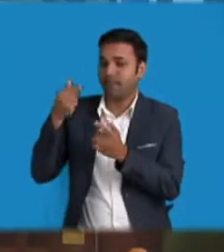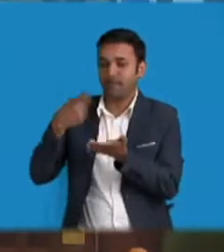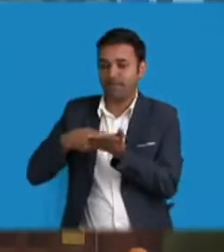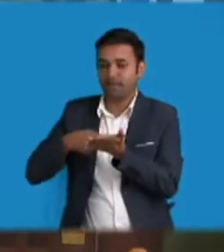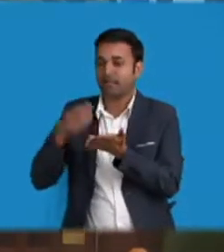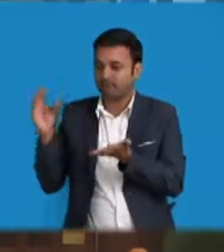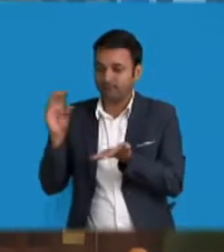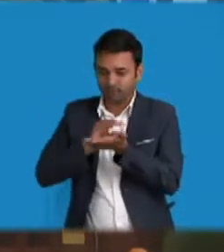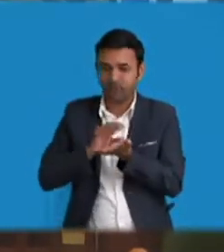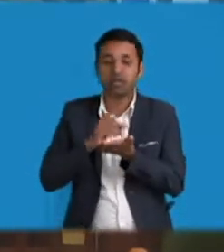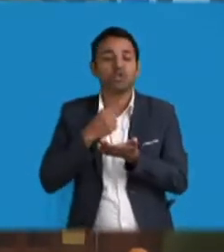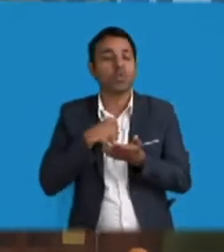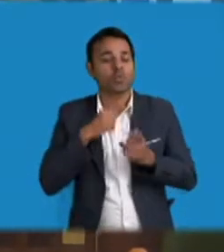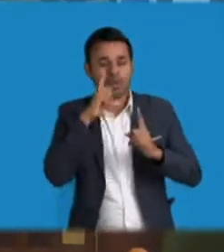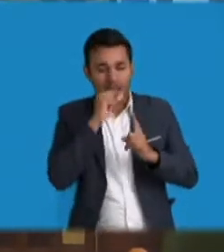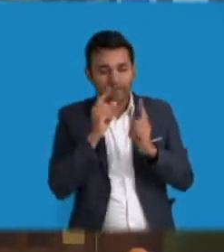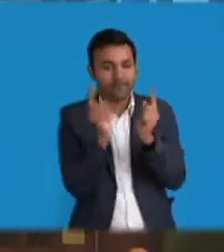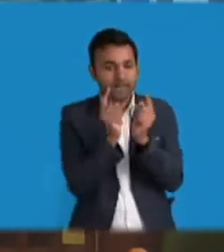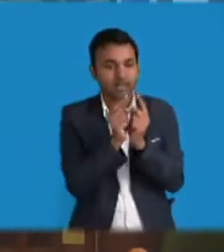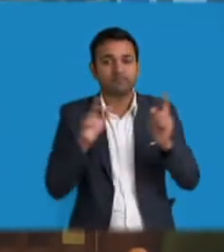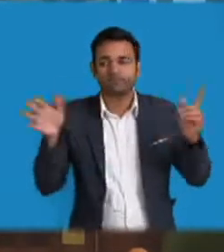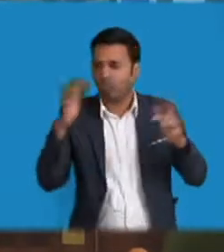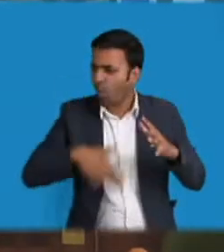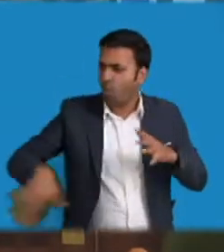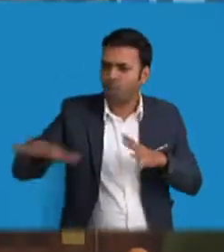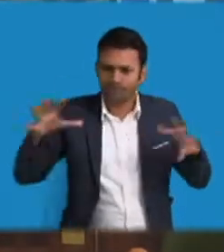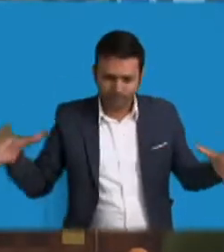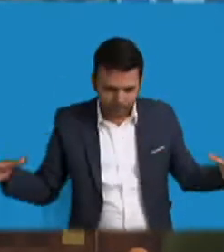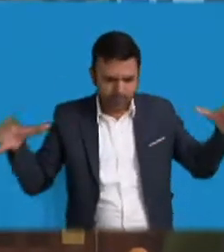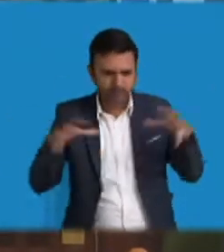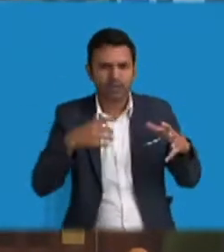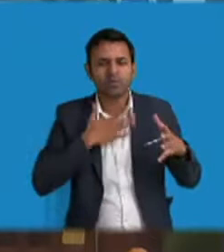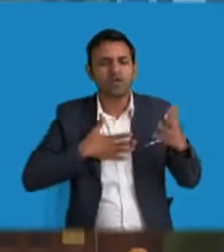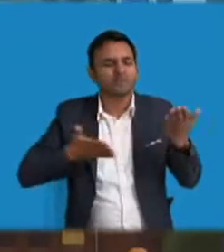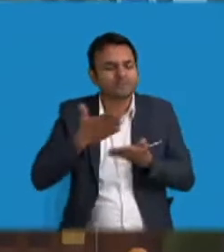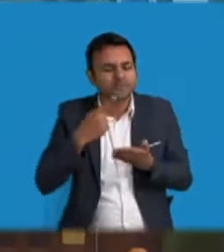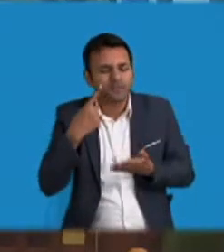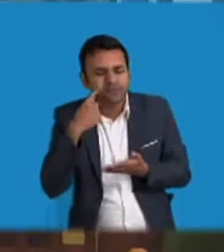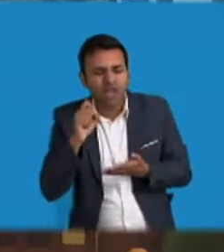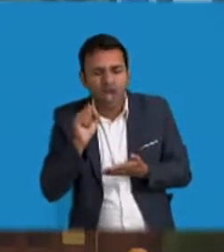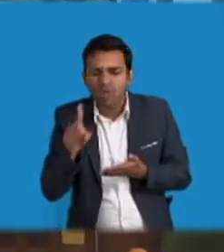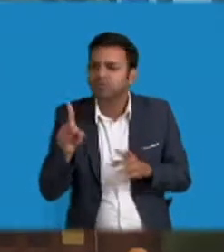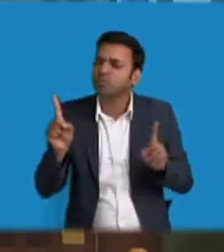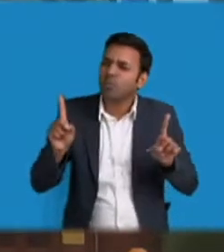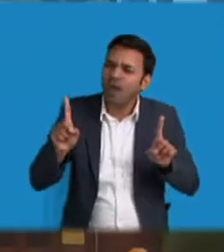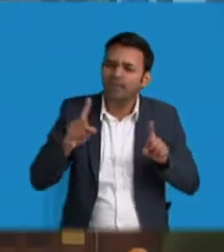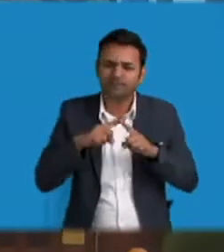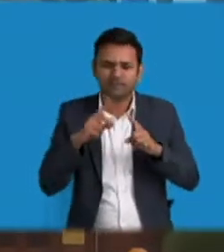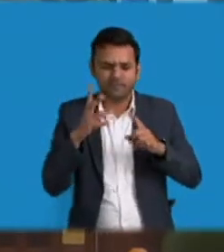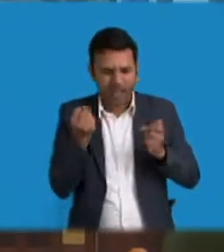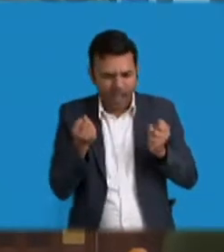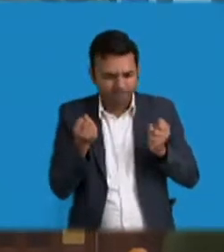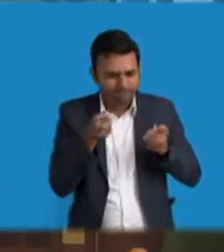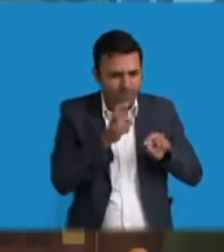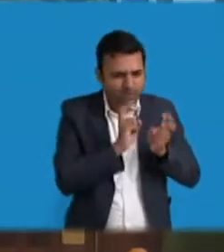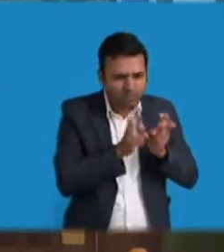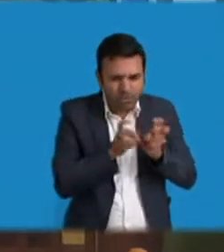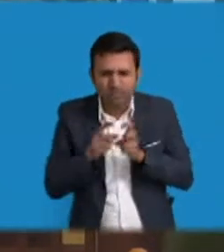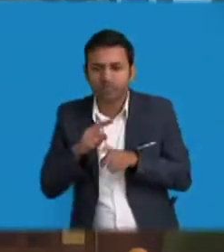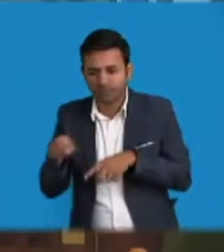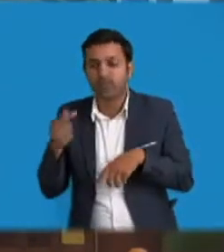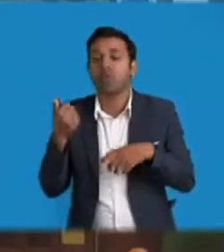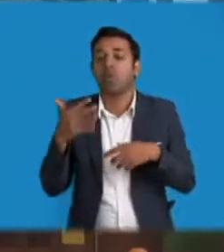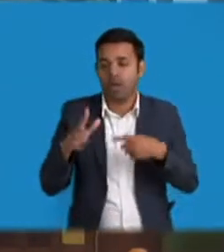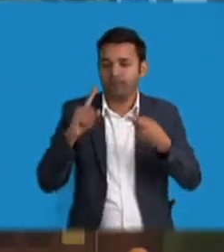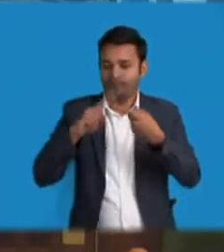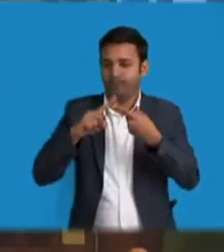meetings with these children to see what may be the cause. Speaker, we had two meetings, one in Lautoka and one in